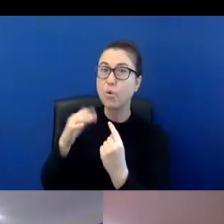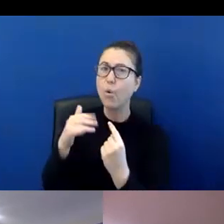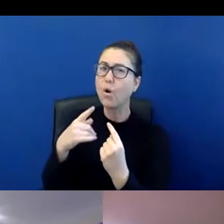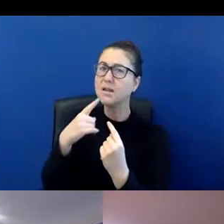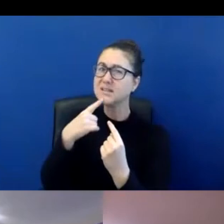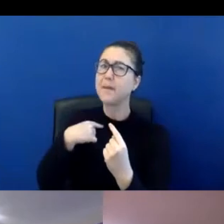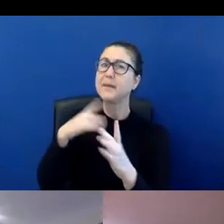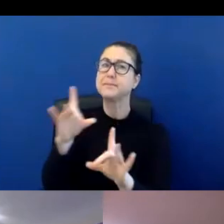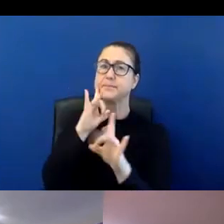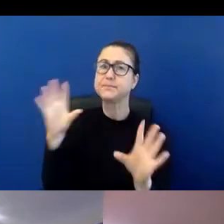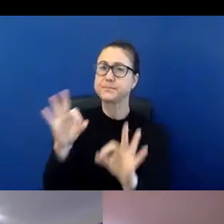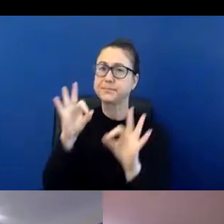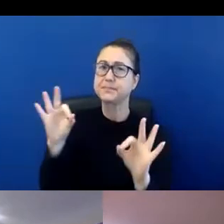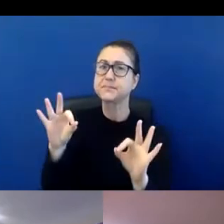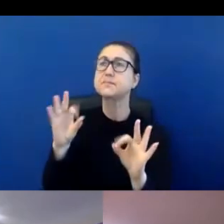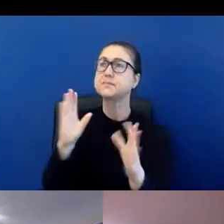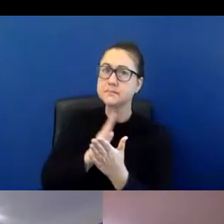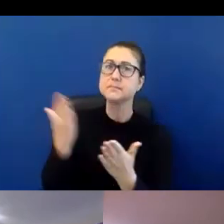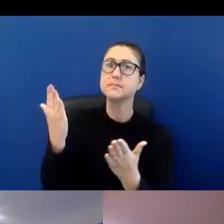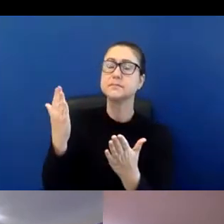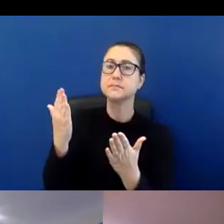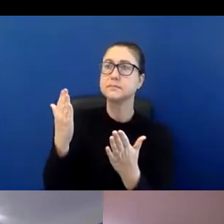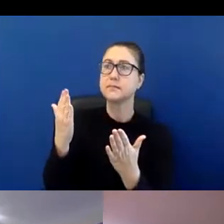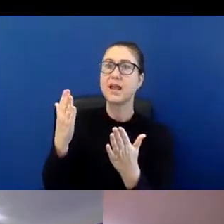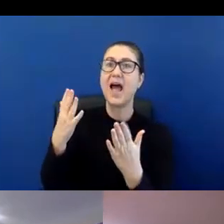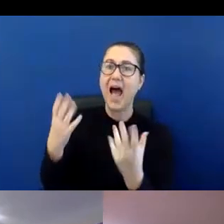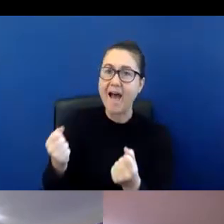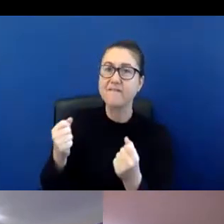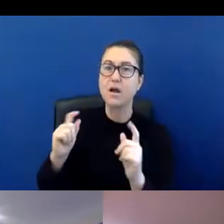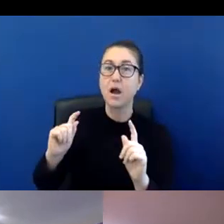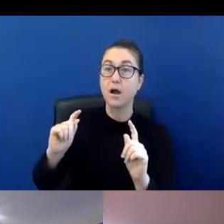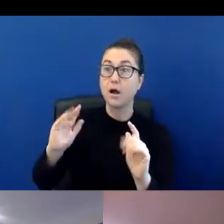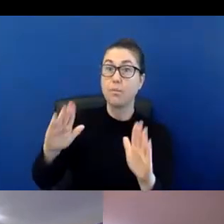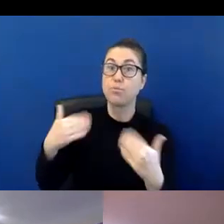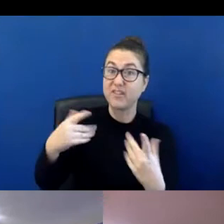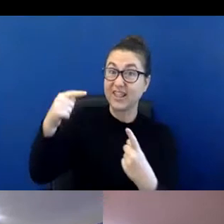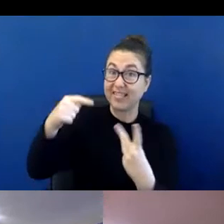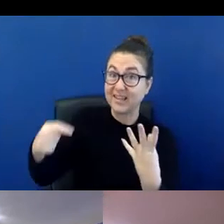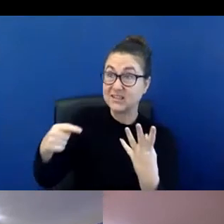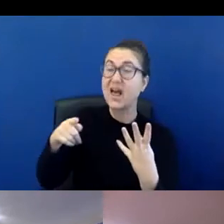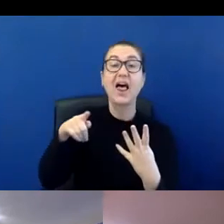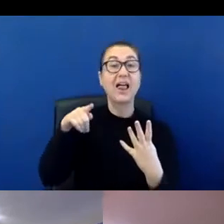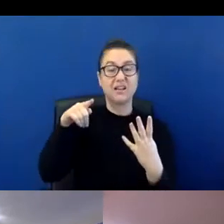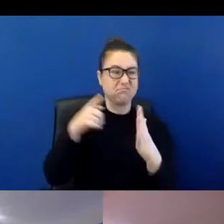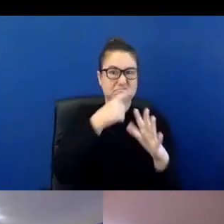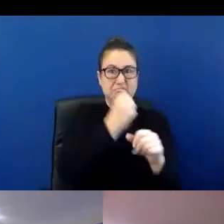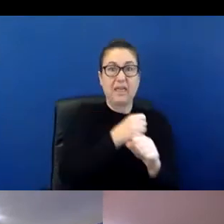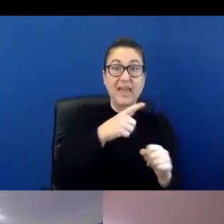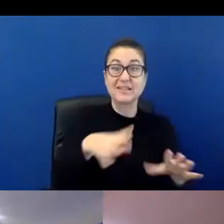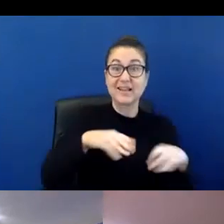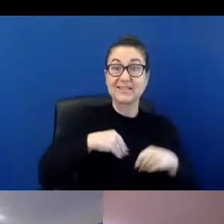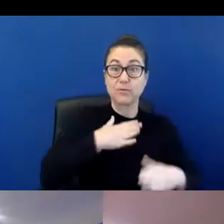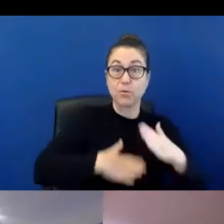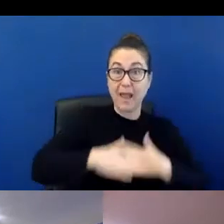around, what provisions there are and what is and isn't acceptable behaviour by